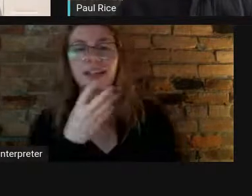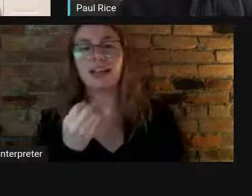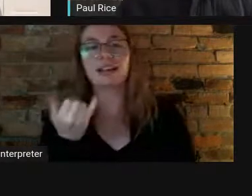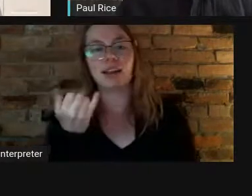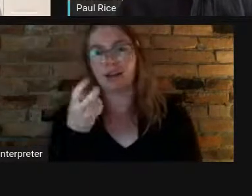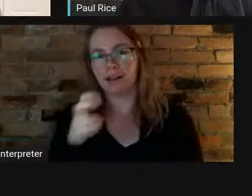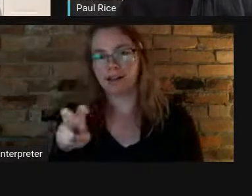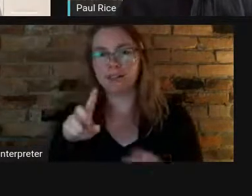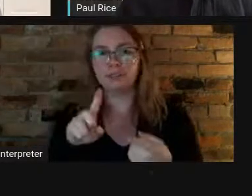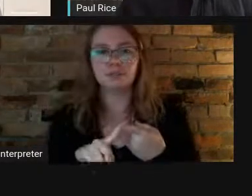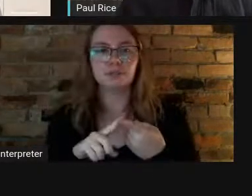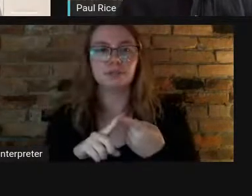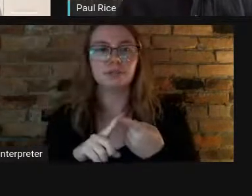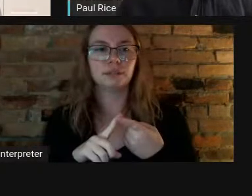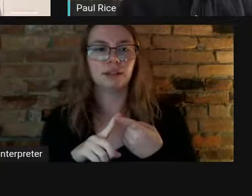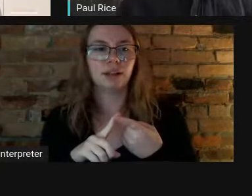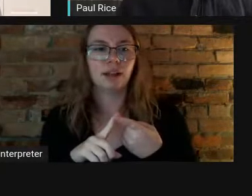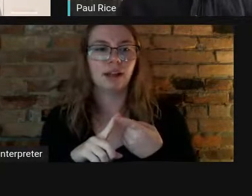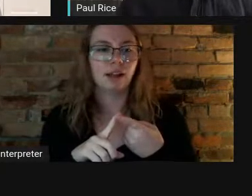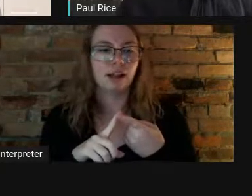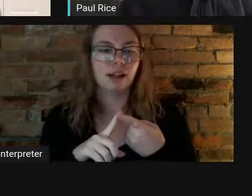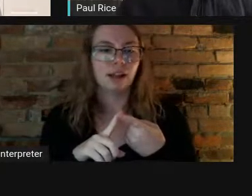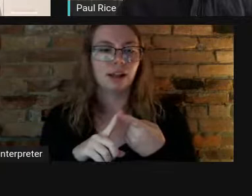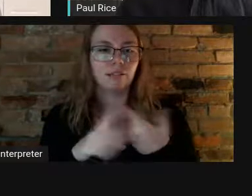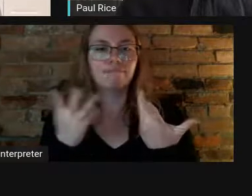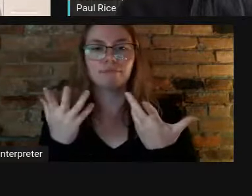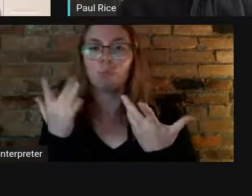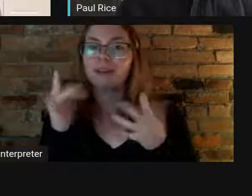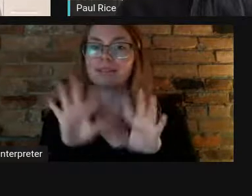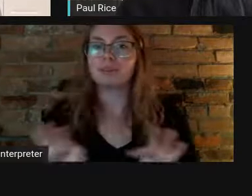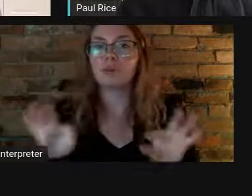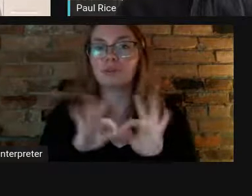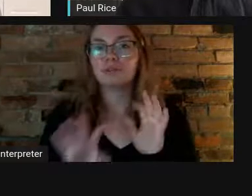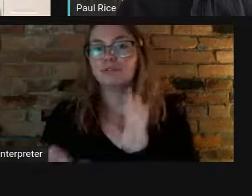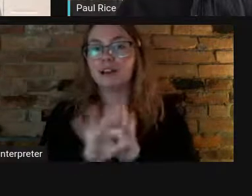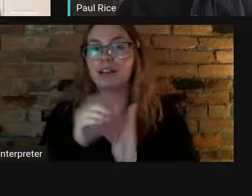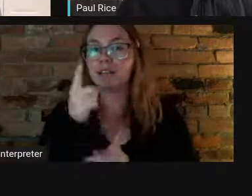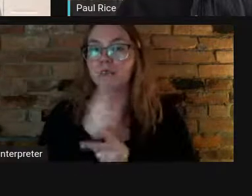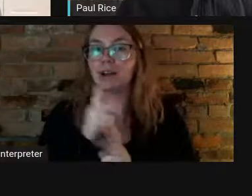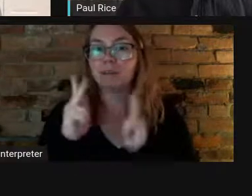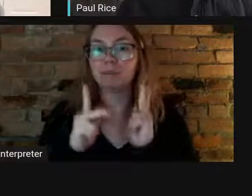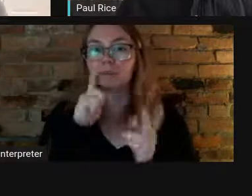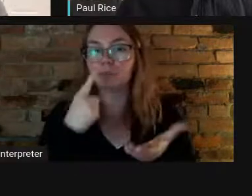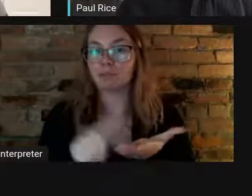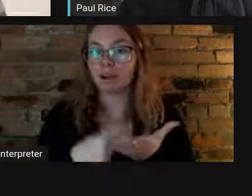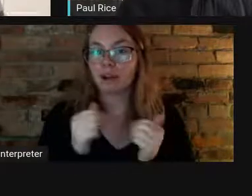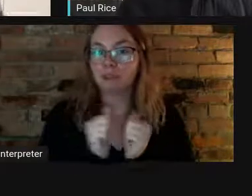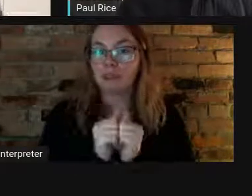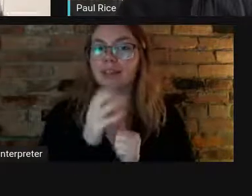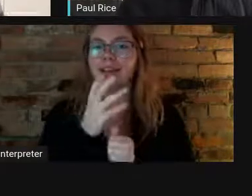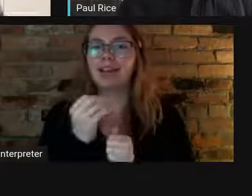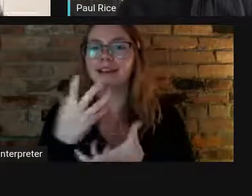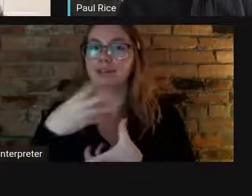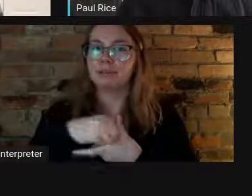in the heart of the importance of finding the right people to talk to and featuring them